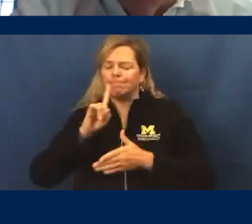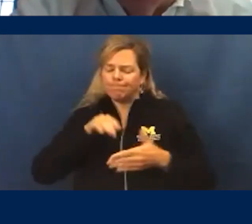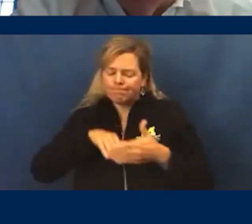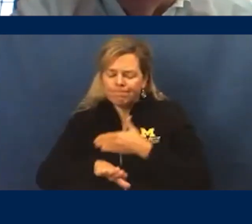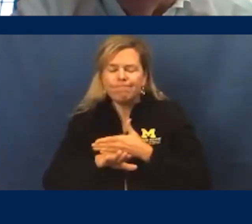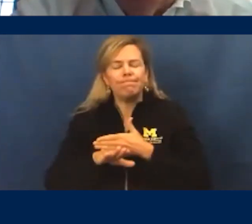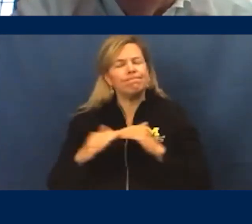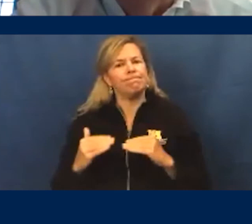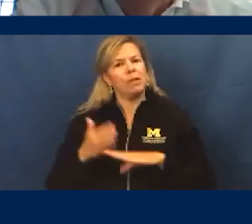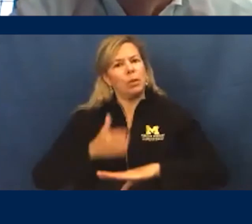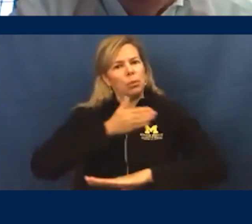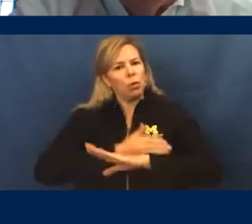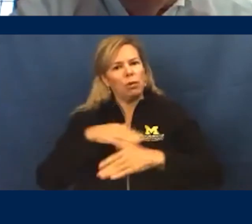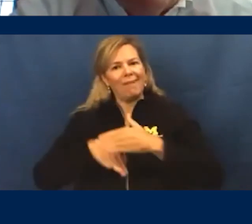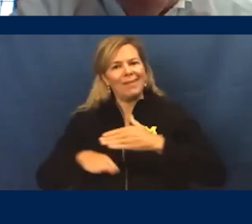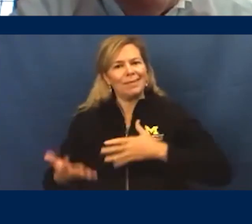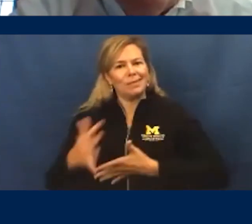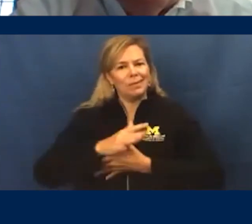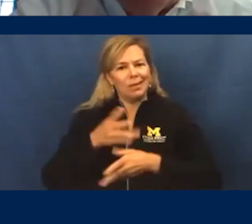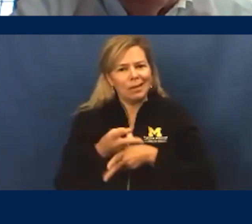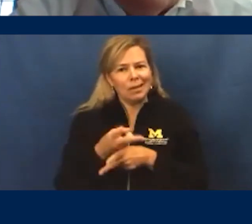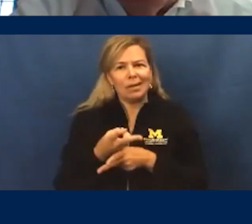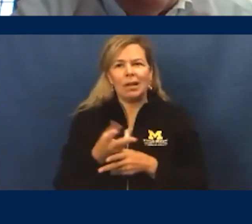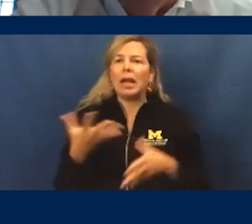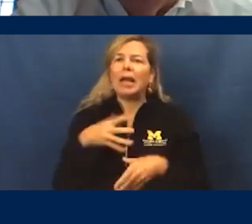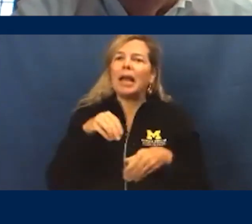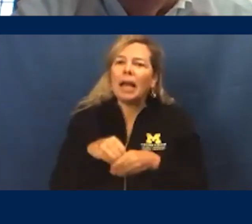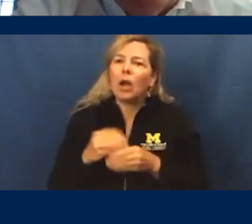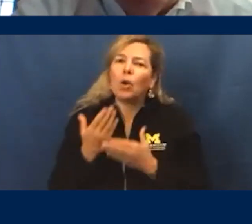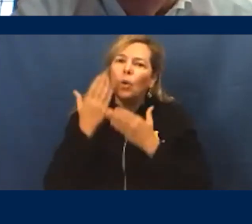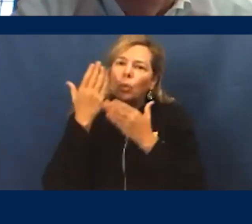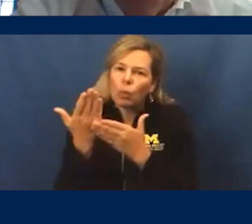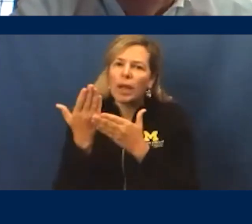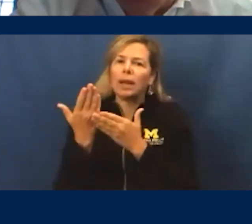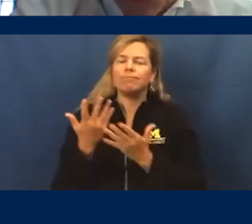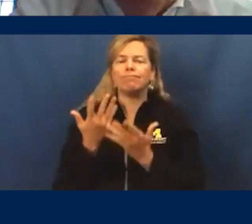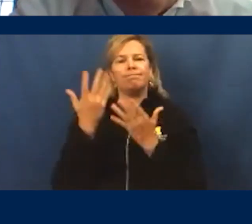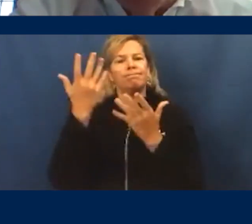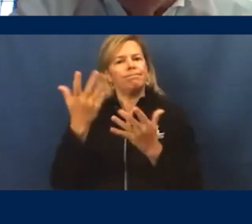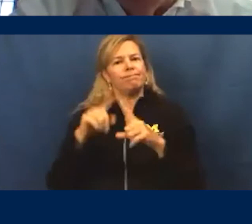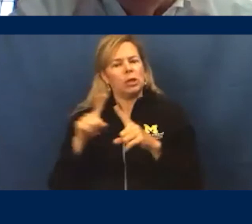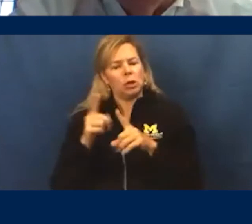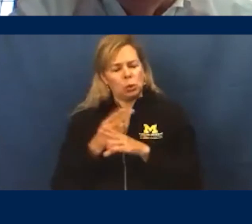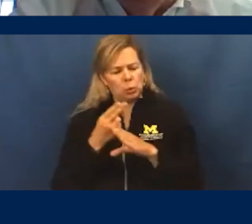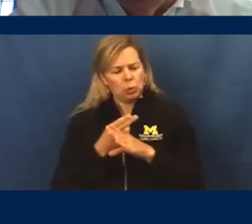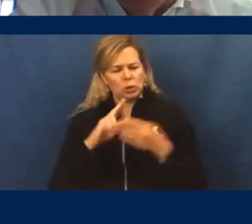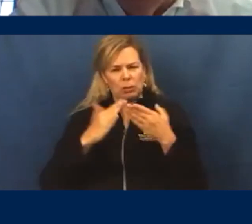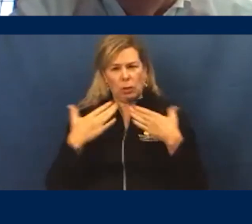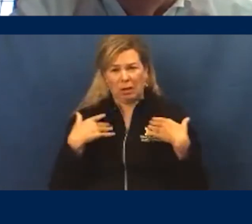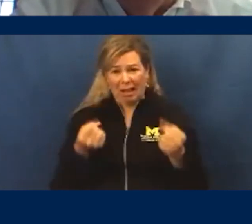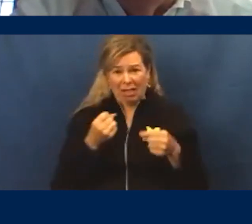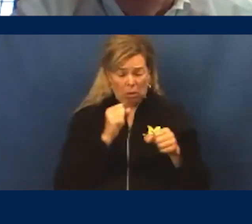health services, including developing recommendations for standardized provision of care using community health workers to